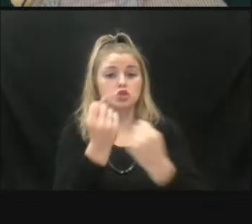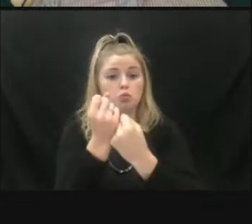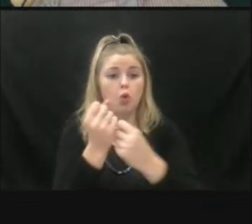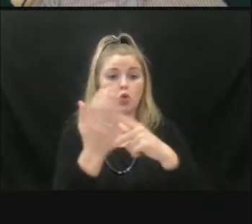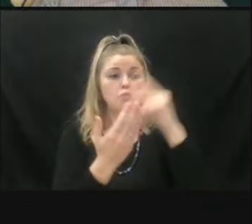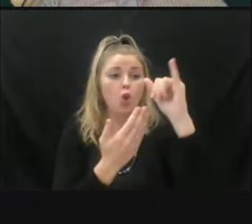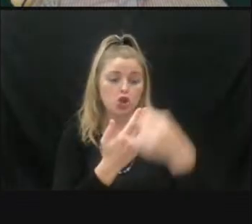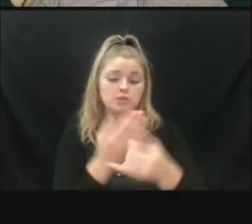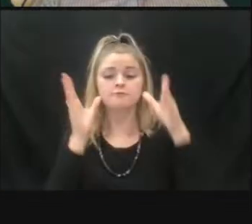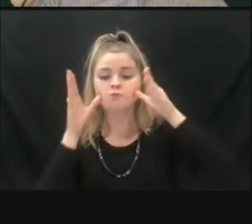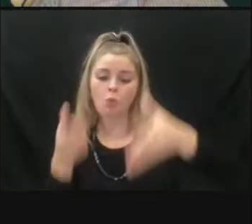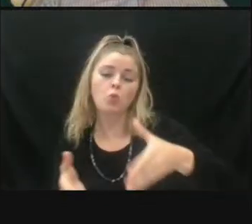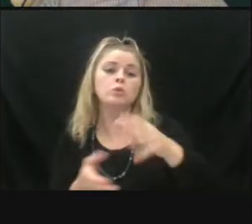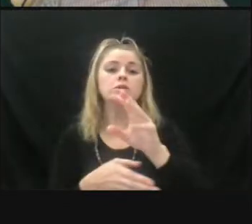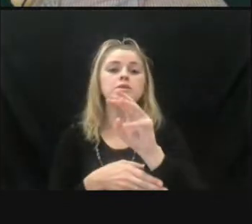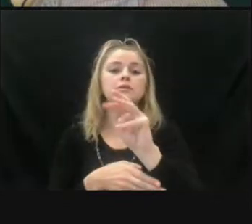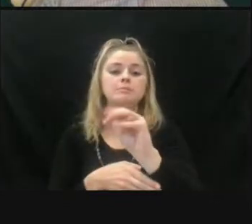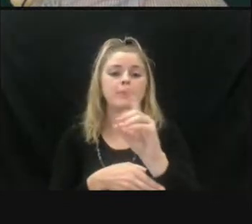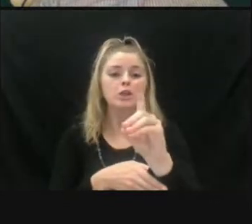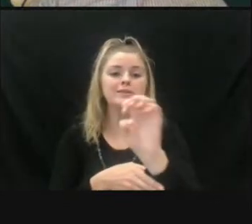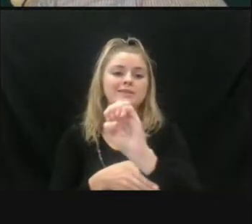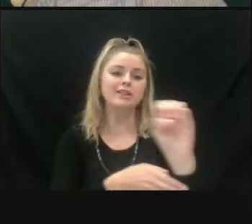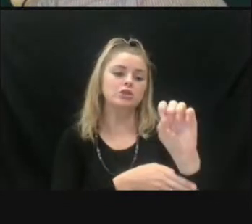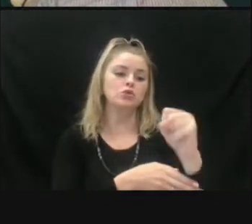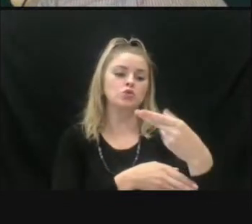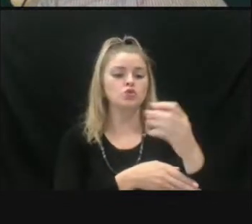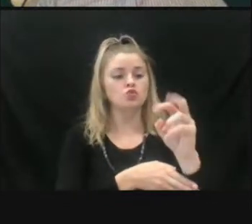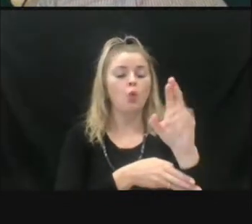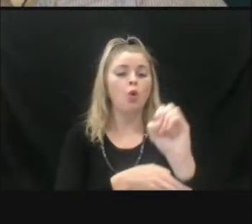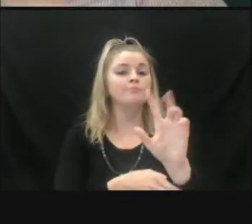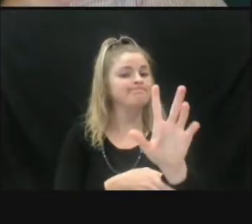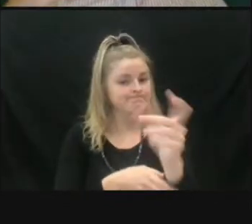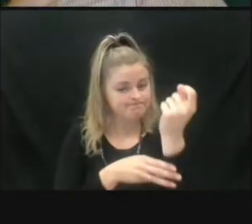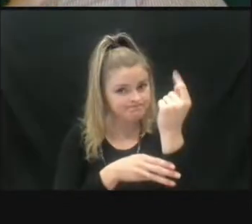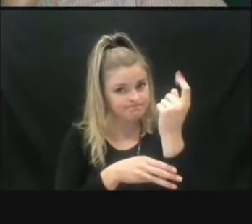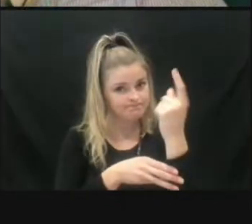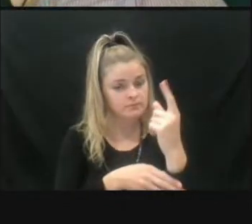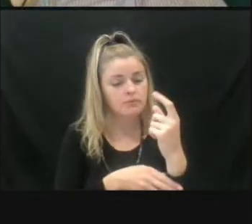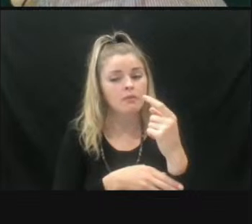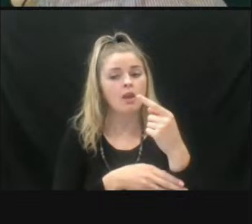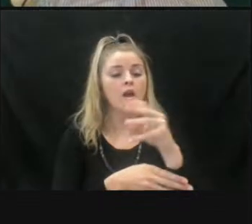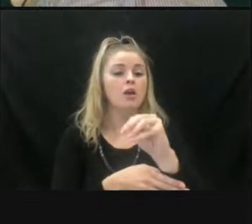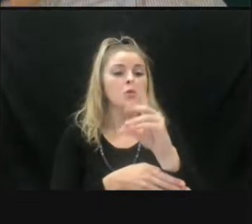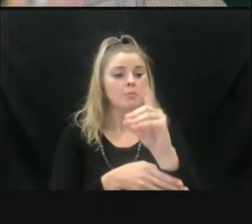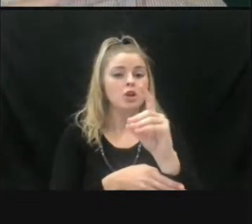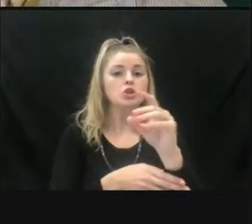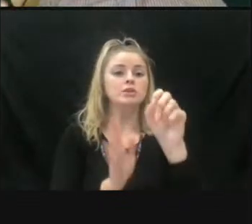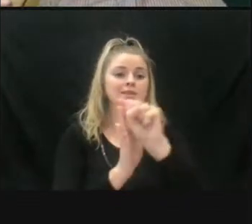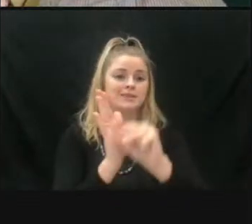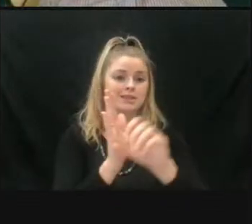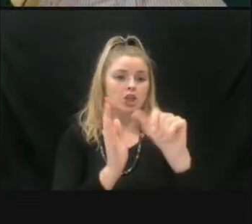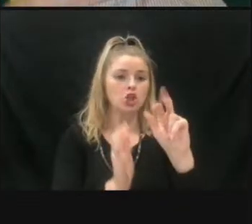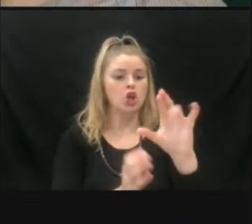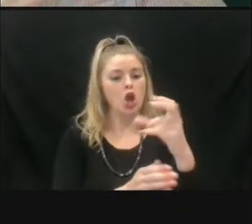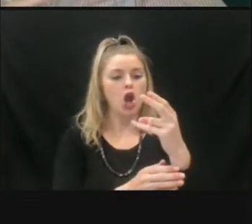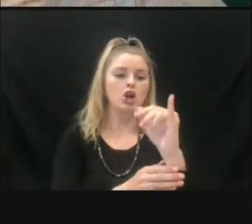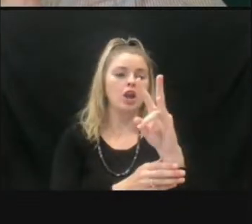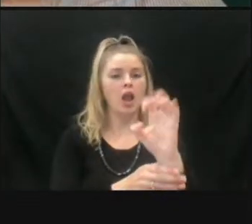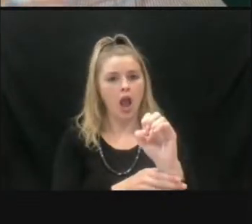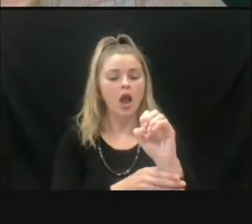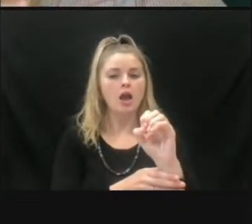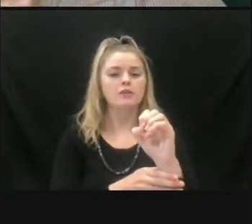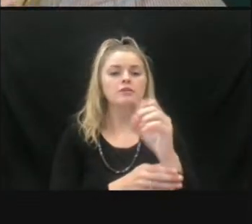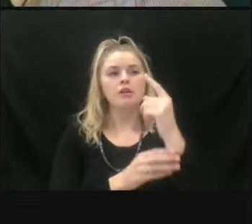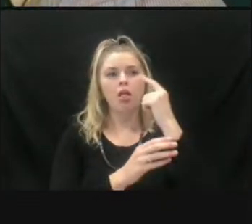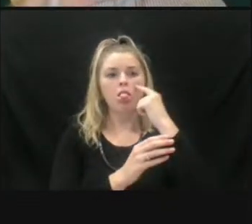Maryland's Eastern Shore. However, Maryland State Archives believed that the borders between states were arbitrary, so some of the communities